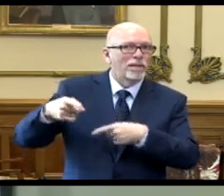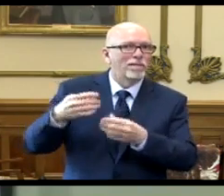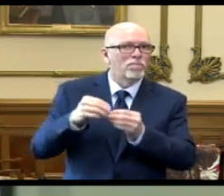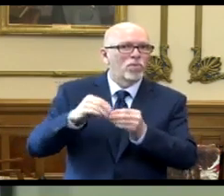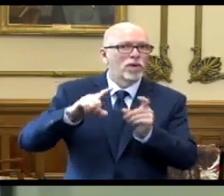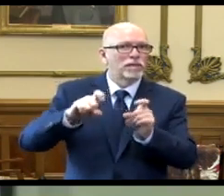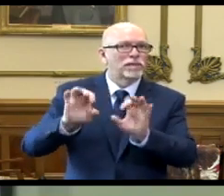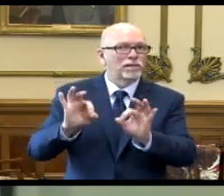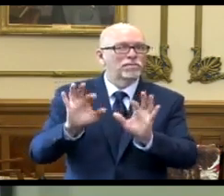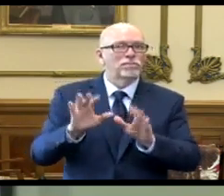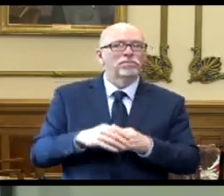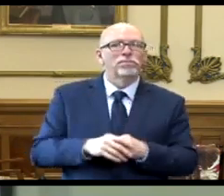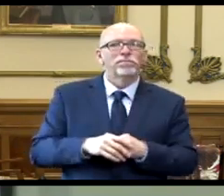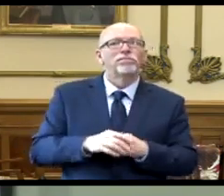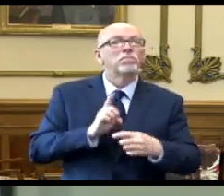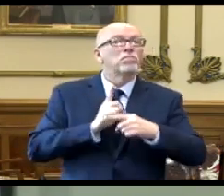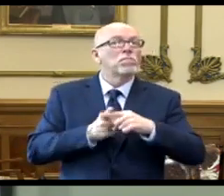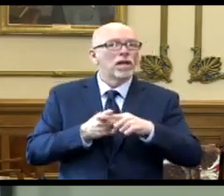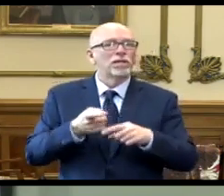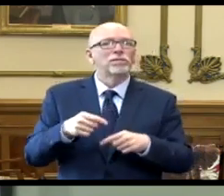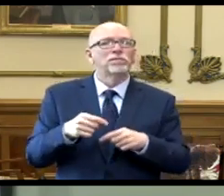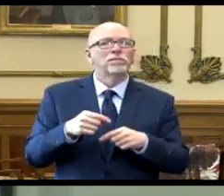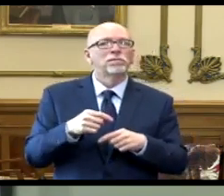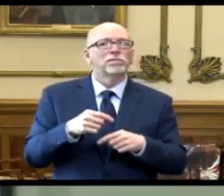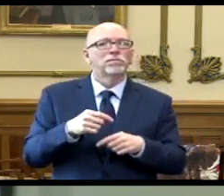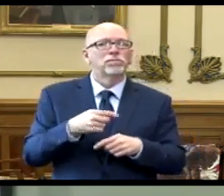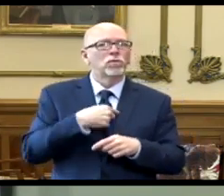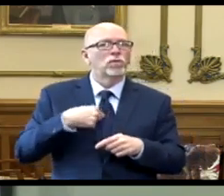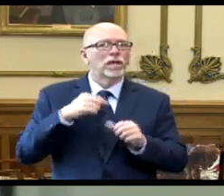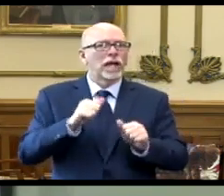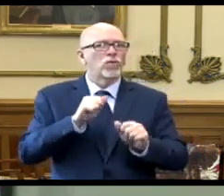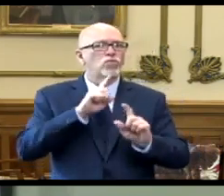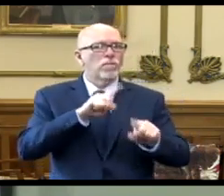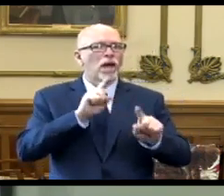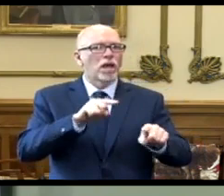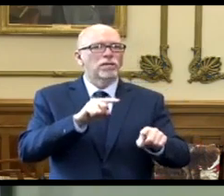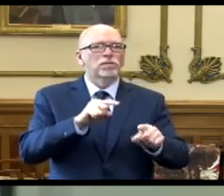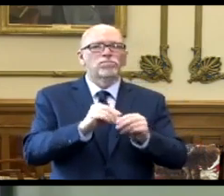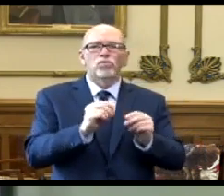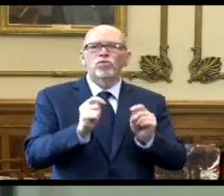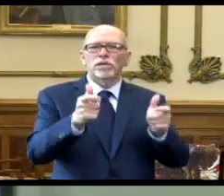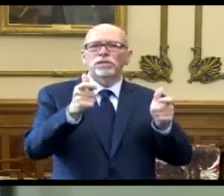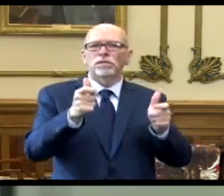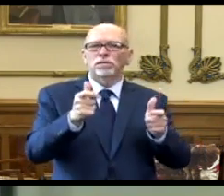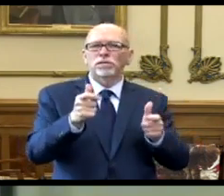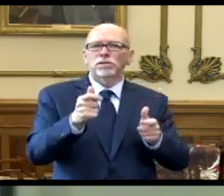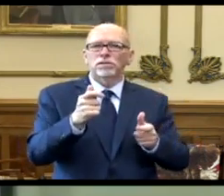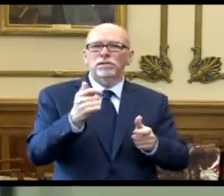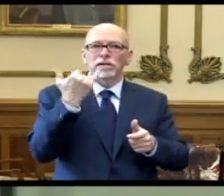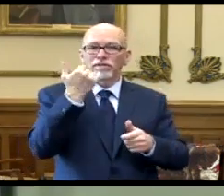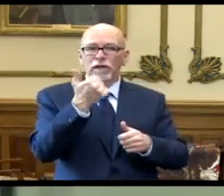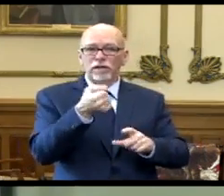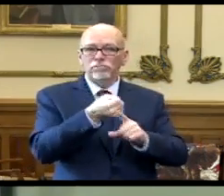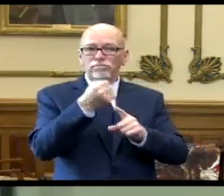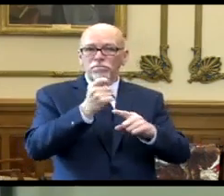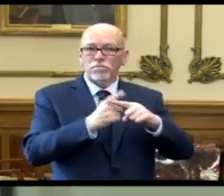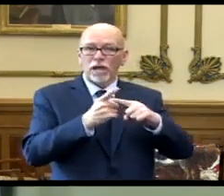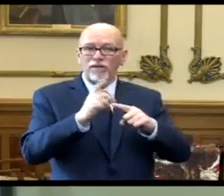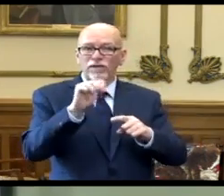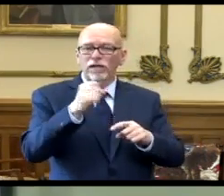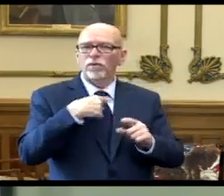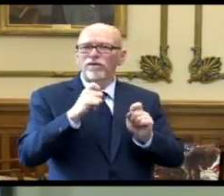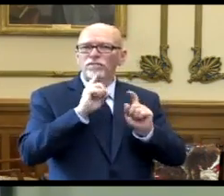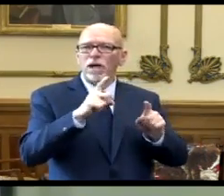regard, and the ability to respond, you know, in a timely fashion to positive cases